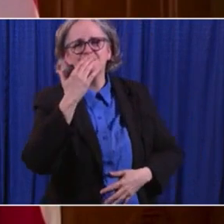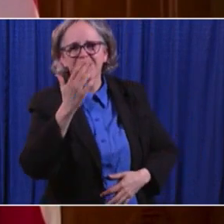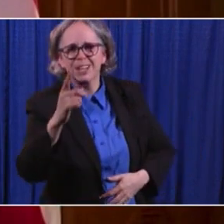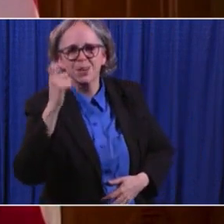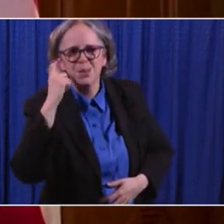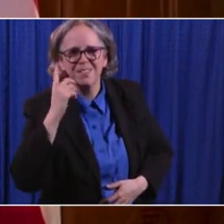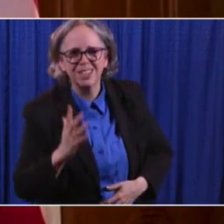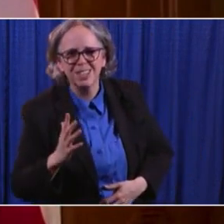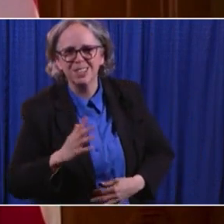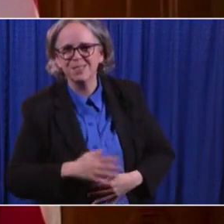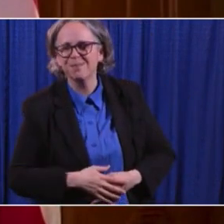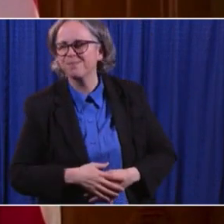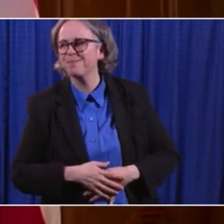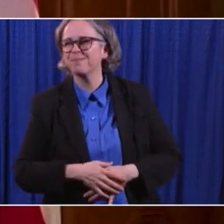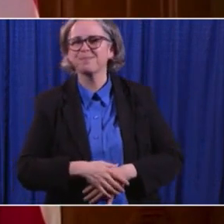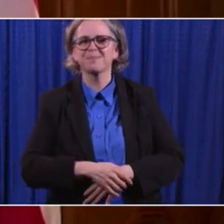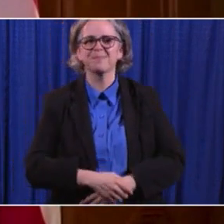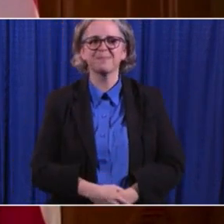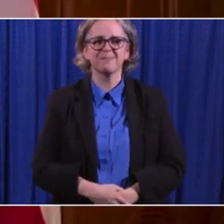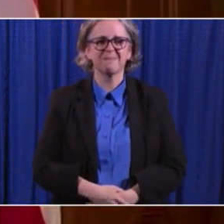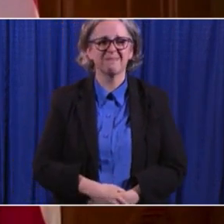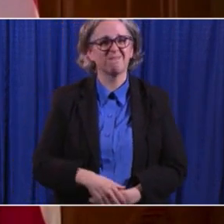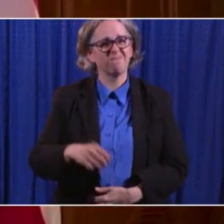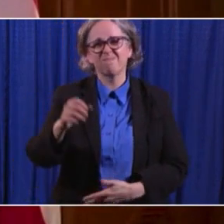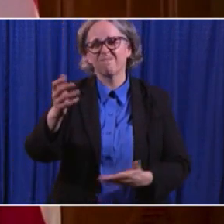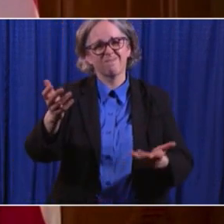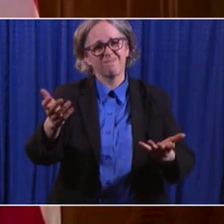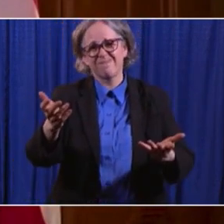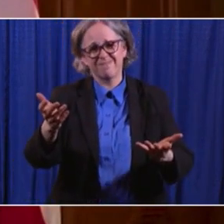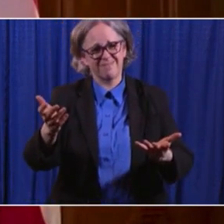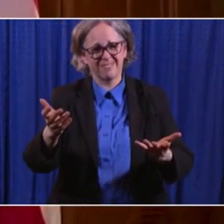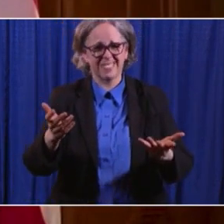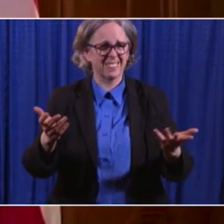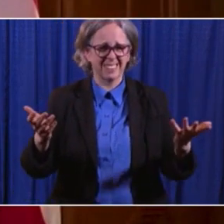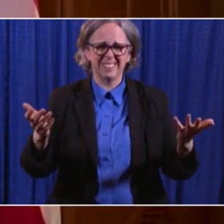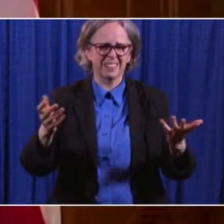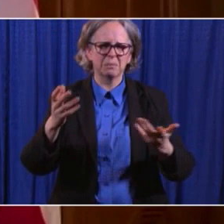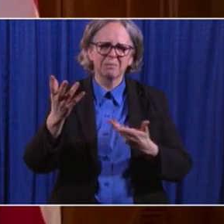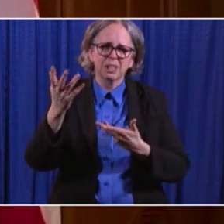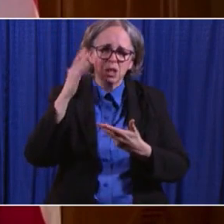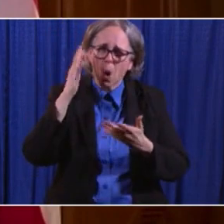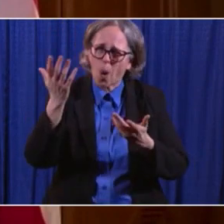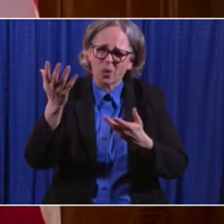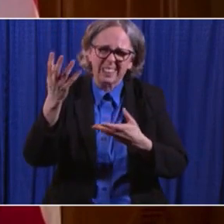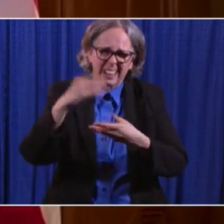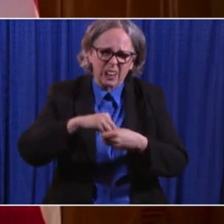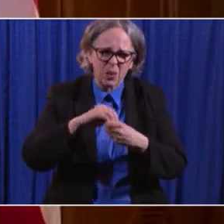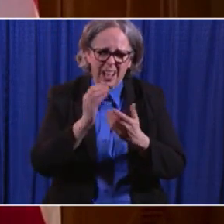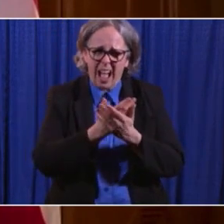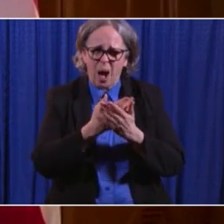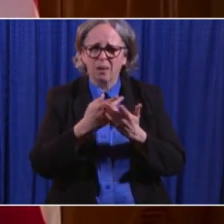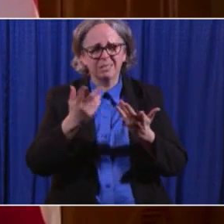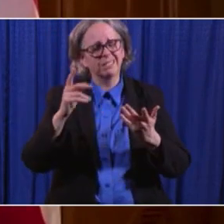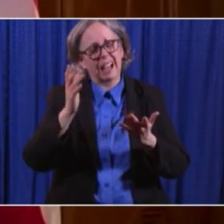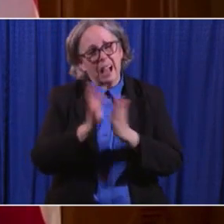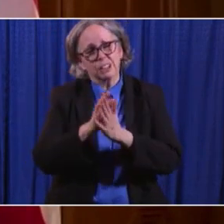your point, we're asking, and that's part of the simplification, we're asking everyone to use common sense,